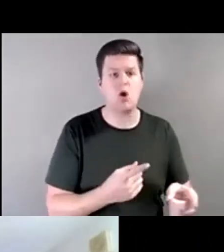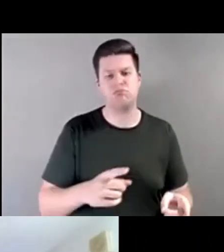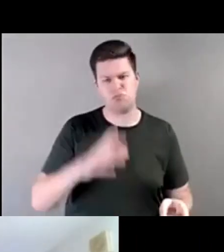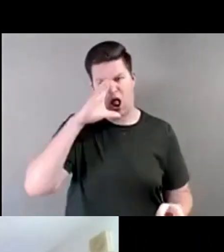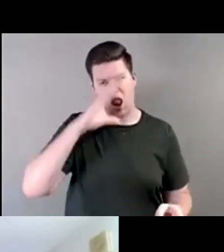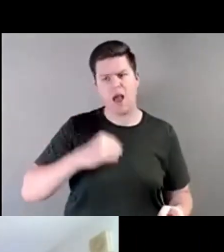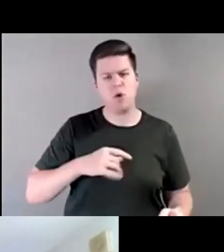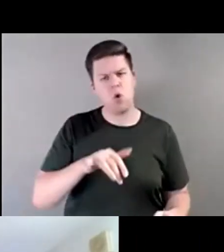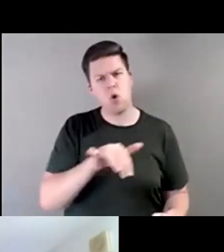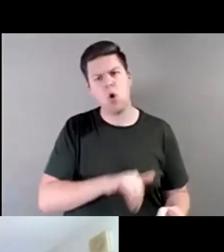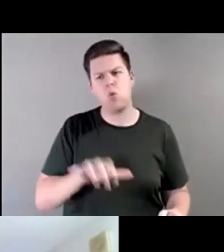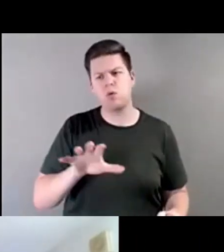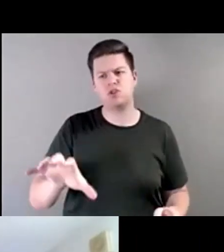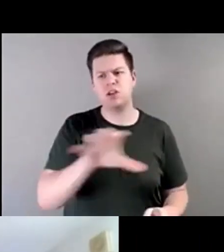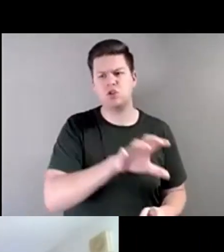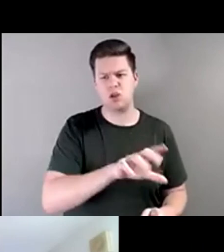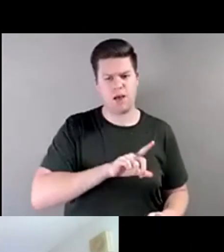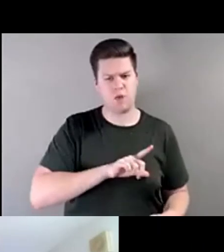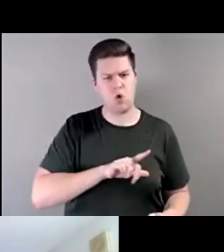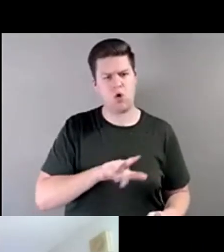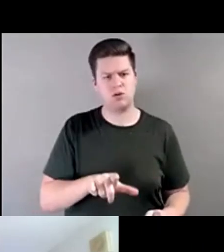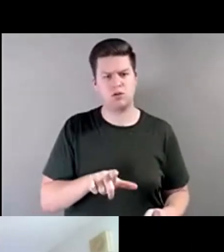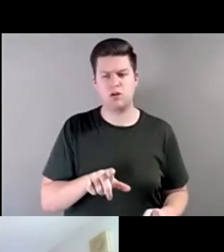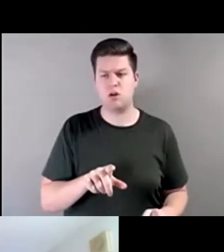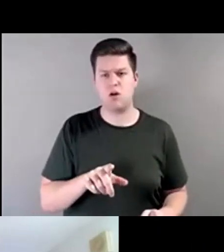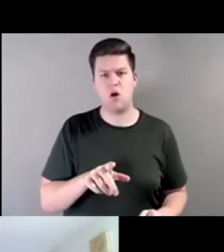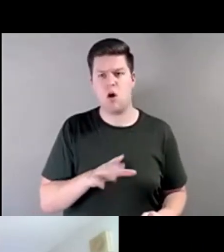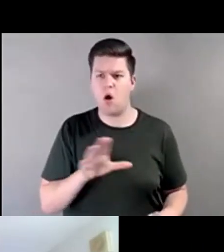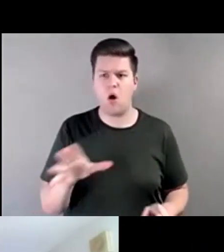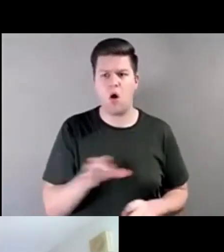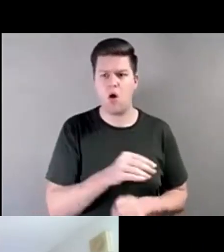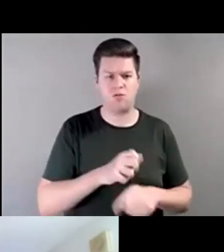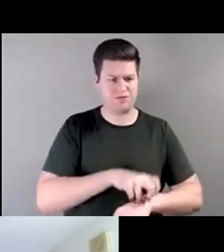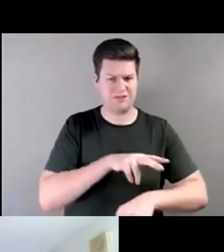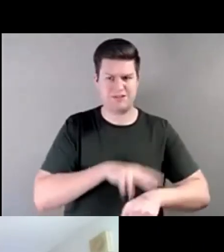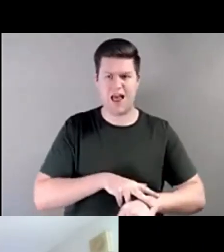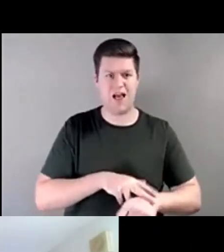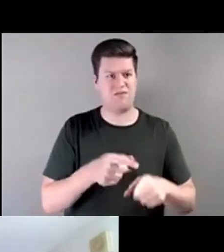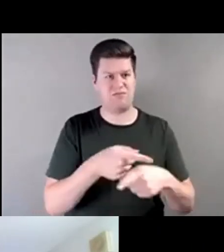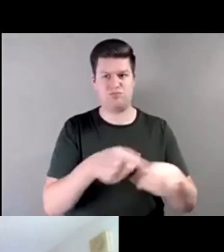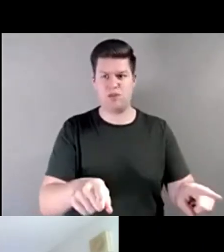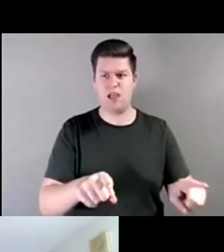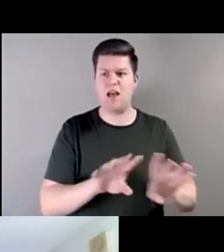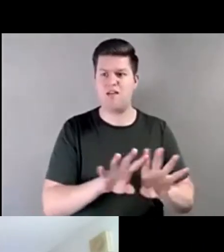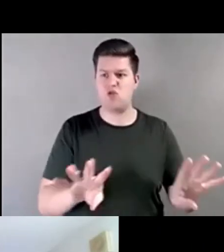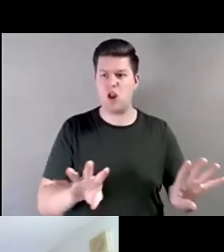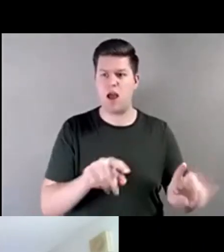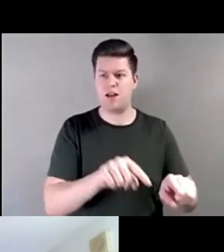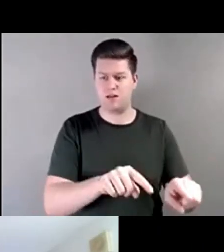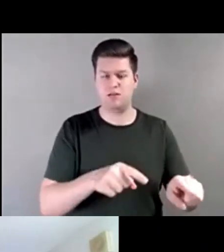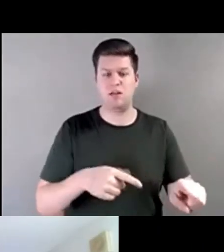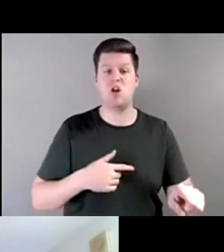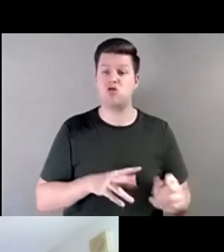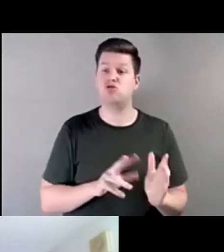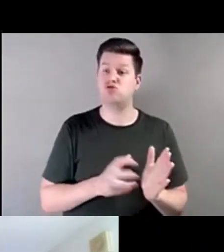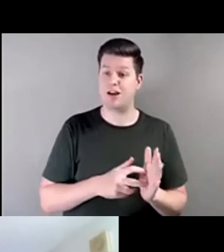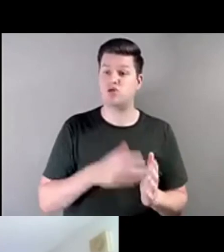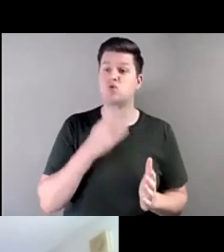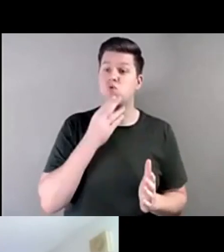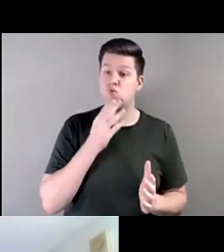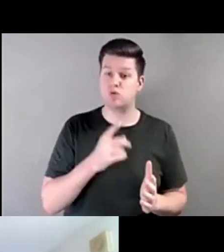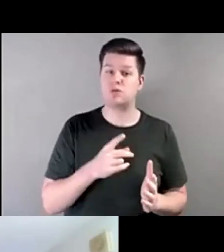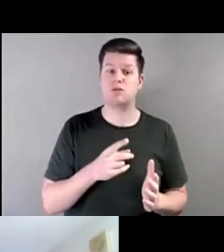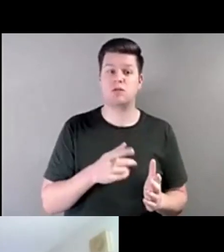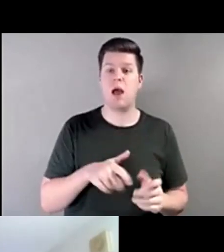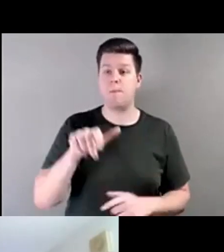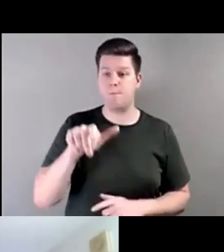doing it, because every staff on the front line is registered to use the passenger assist system, which is